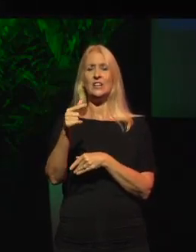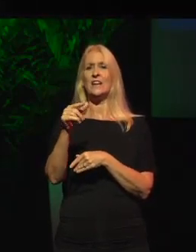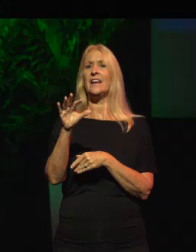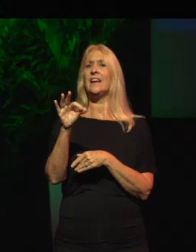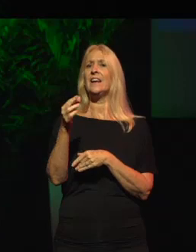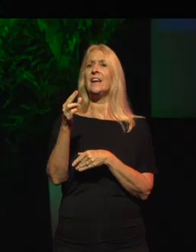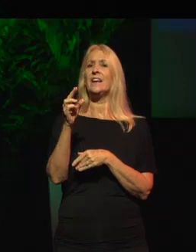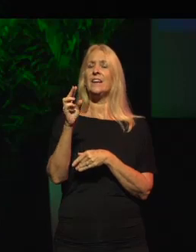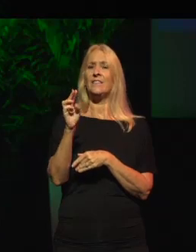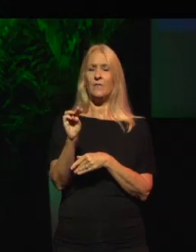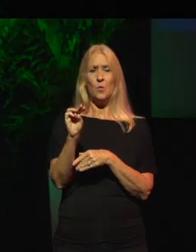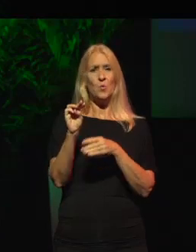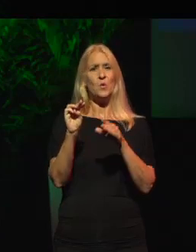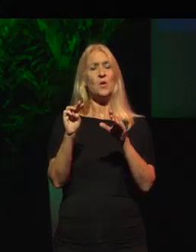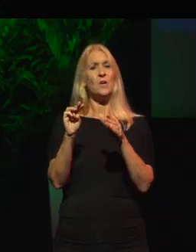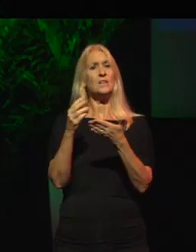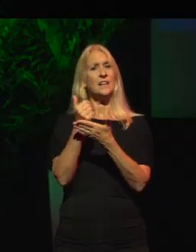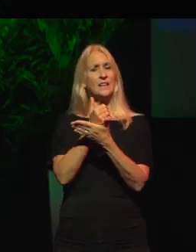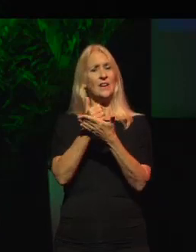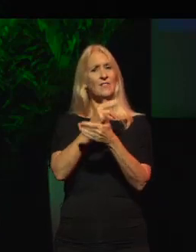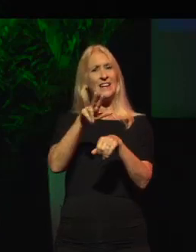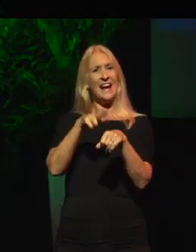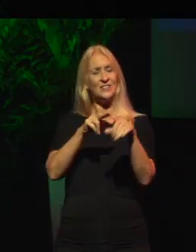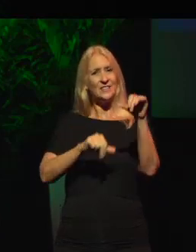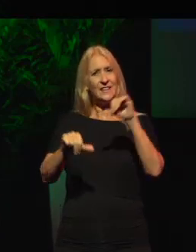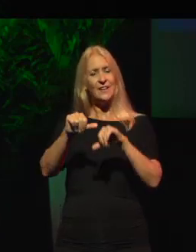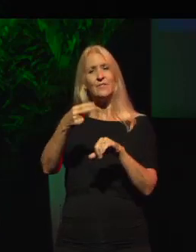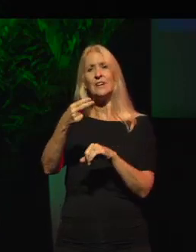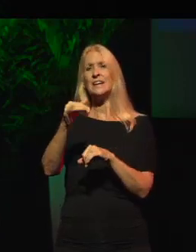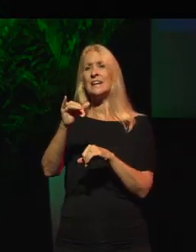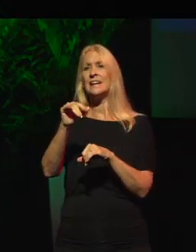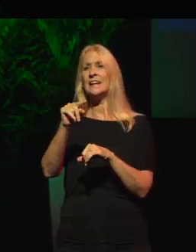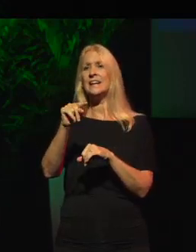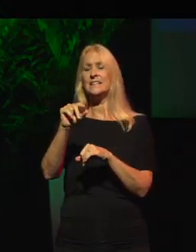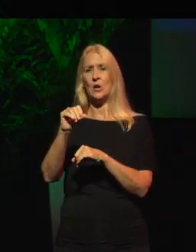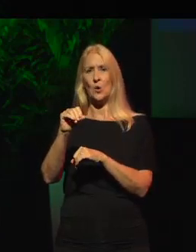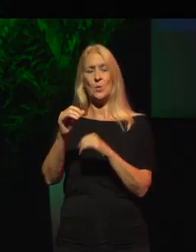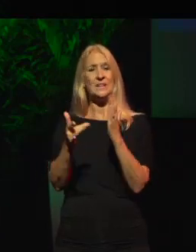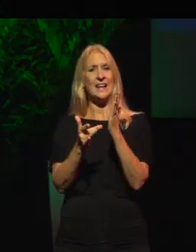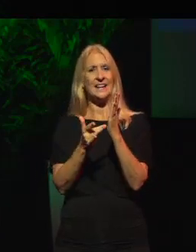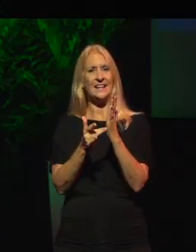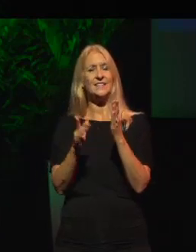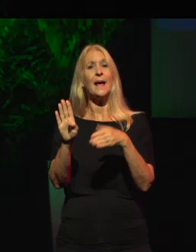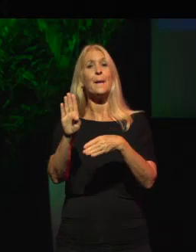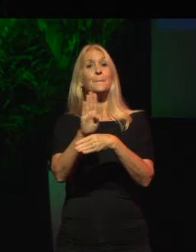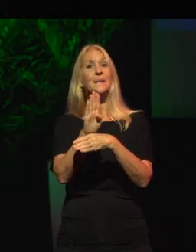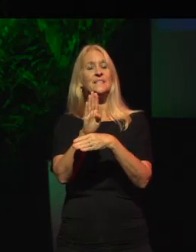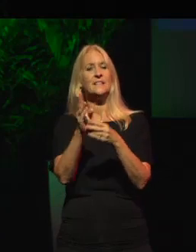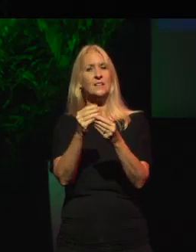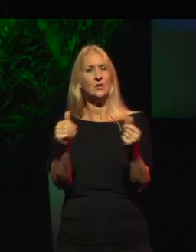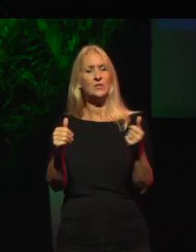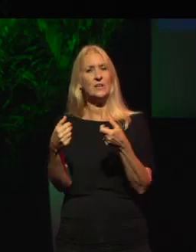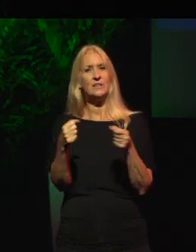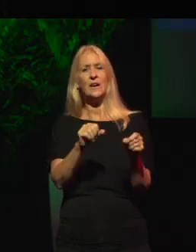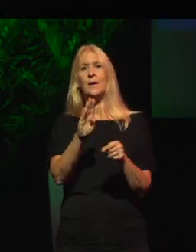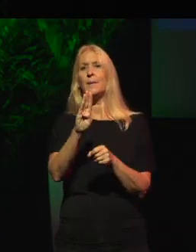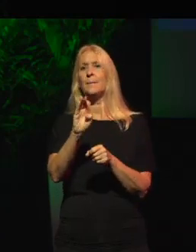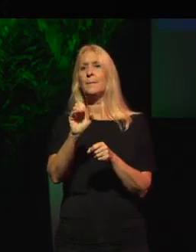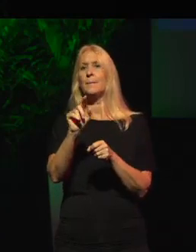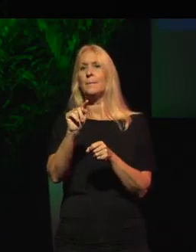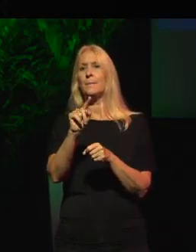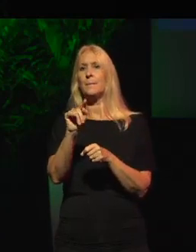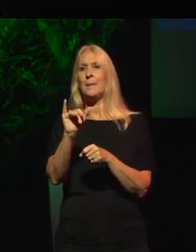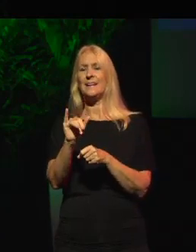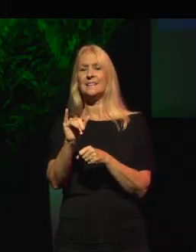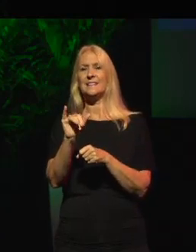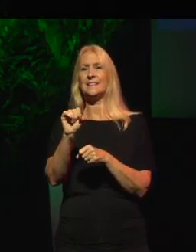from the National Science for Histotechnology. And business solutions strategist Betsy Santiago